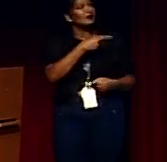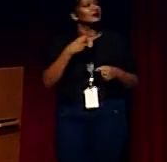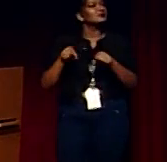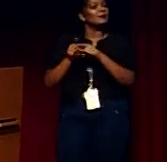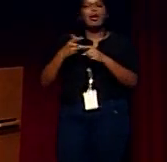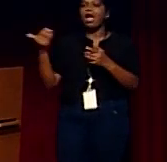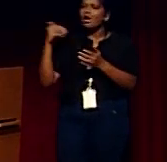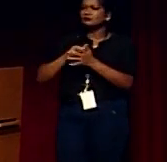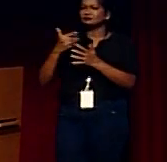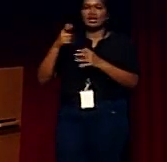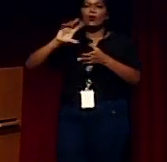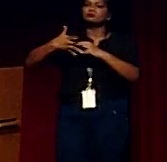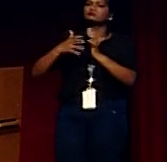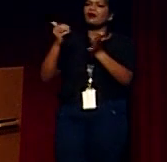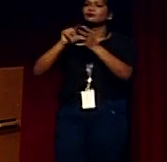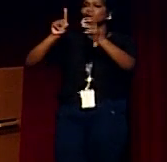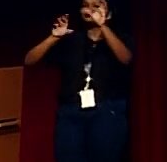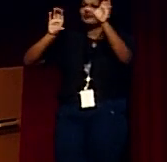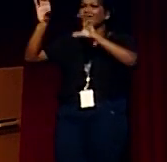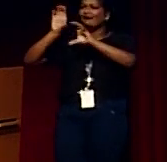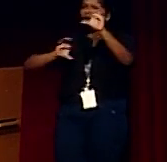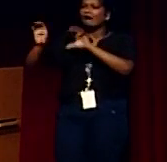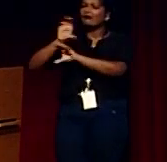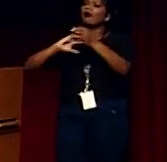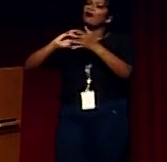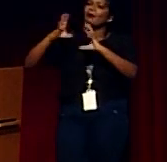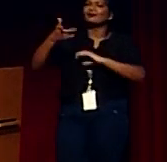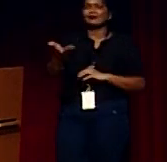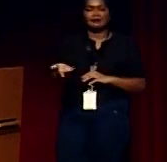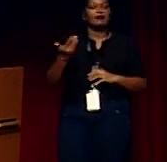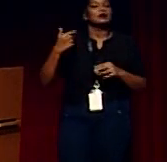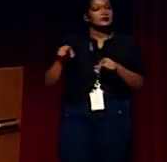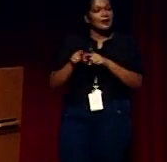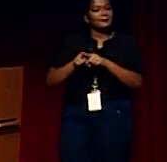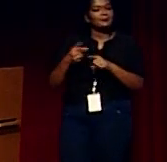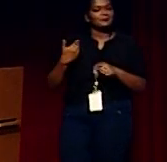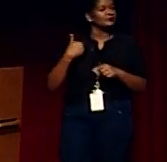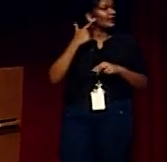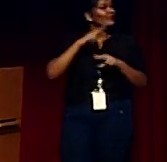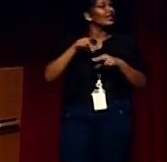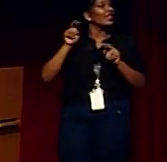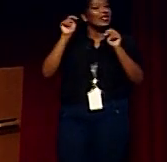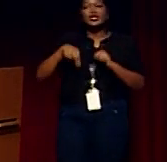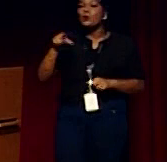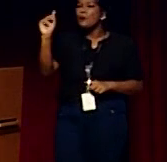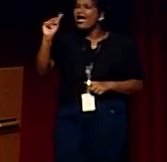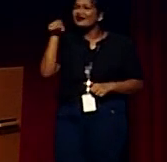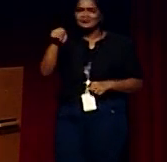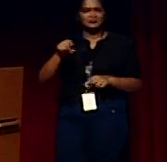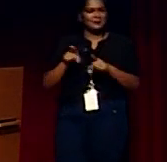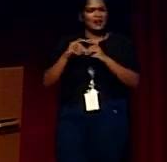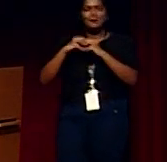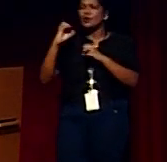to reassemble this bag of geometrical primitives. So first of all, it kind of figures out where are the